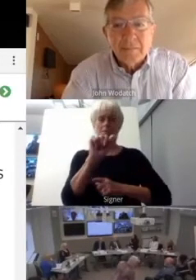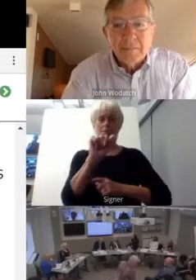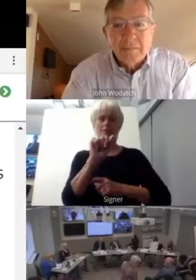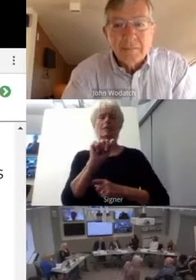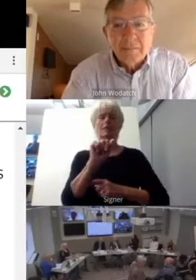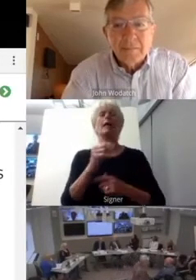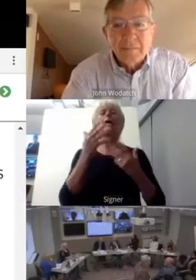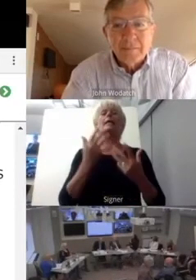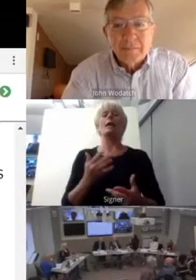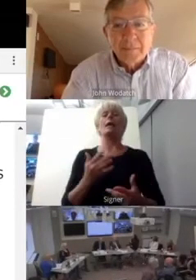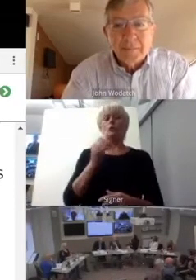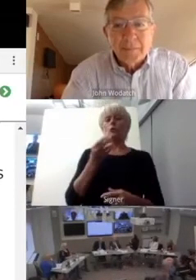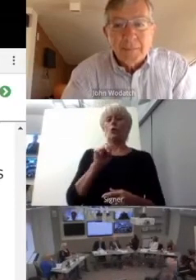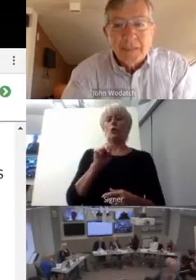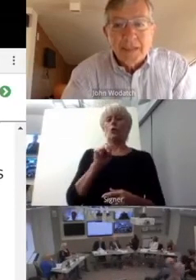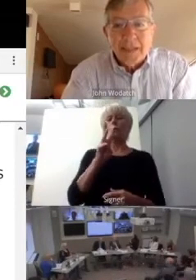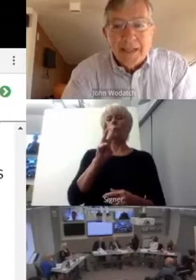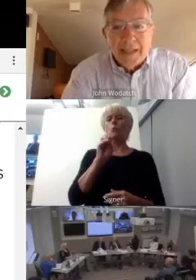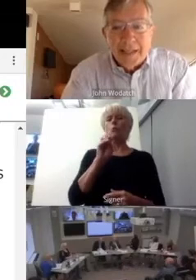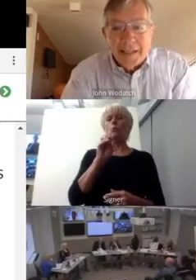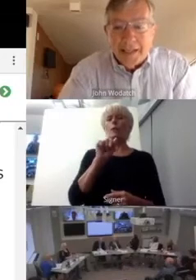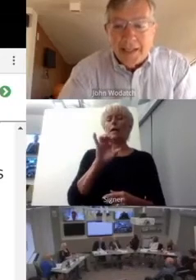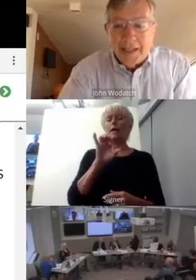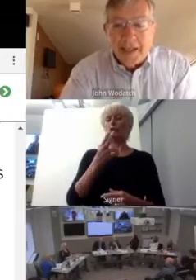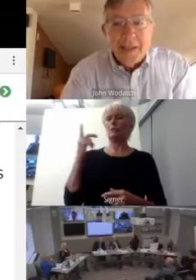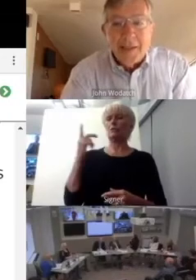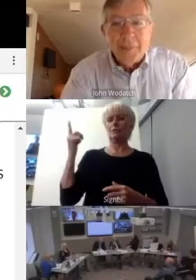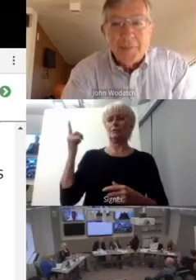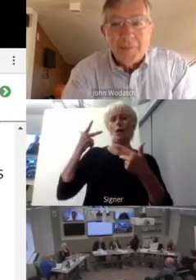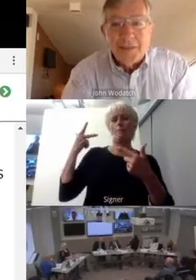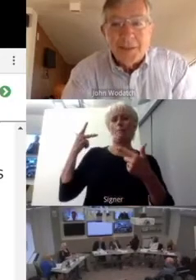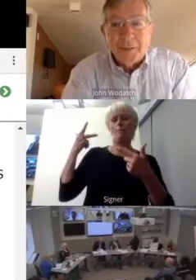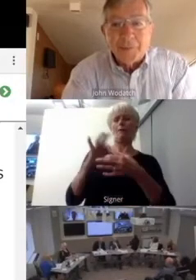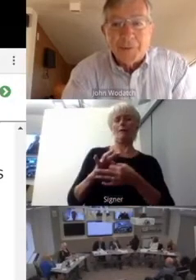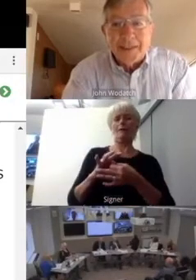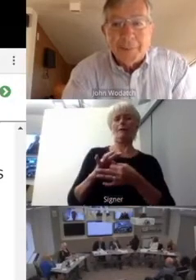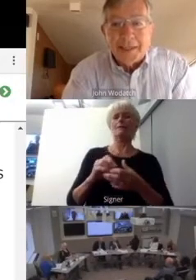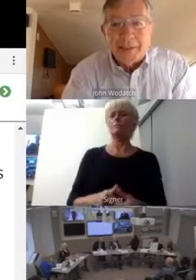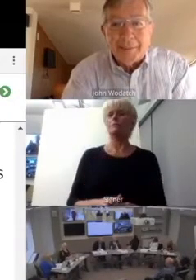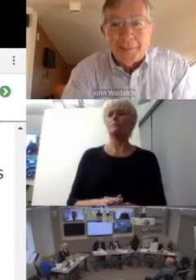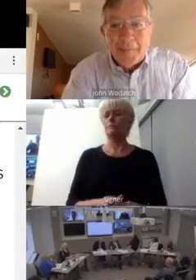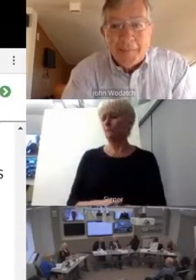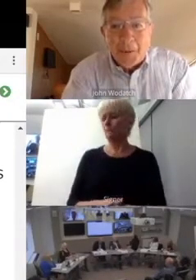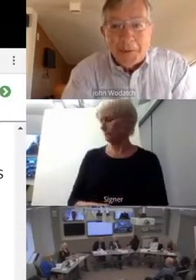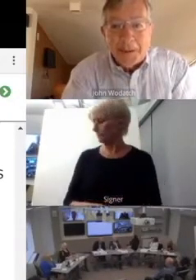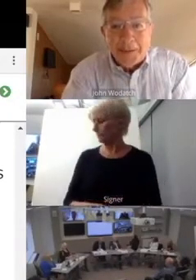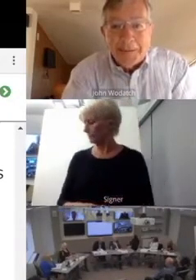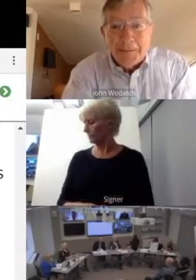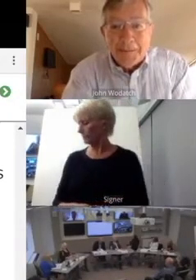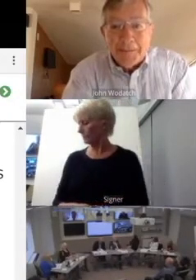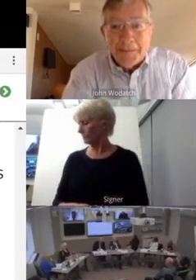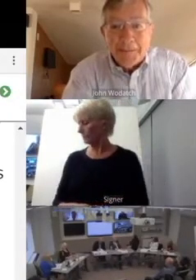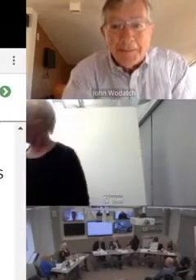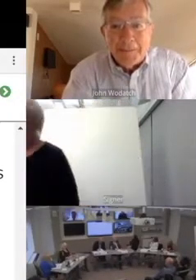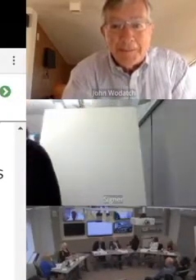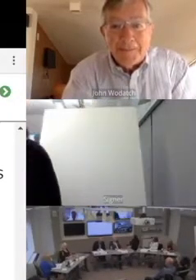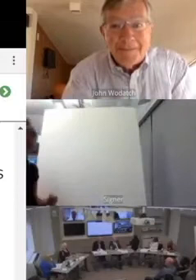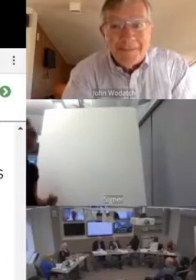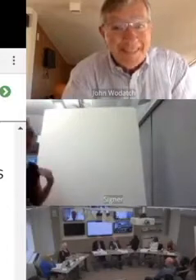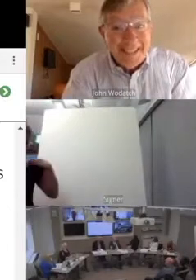are you there? And can you unmic your microphone, please? You with us? Please tell me yes.